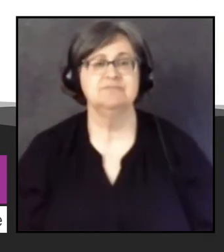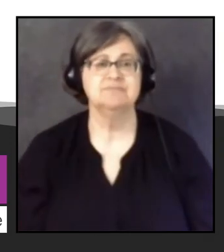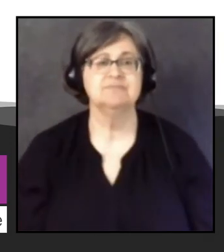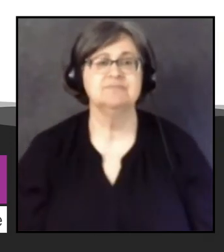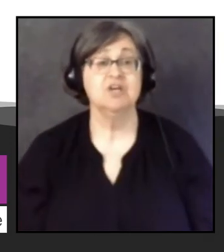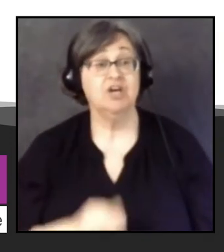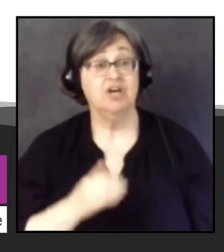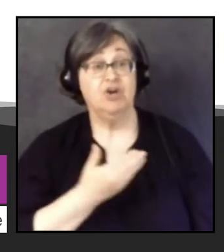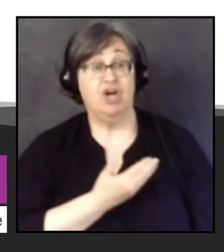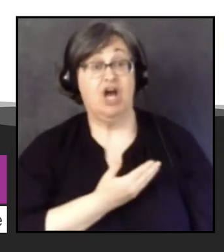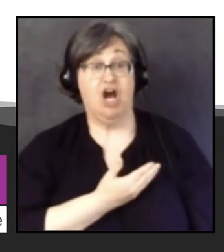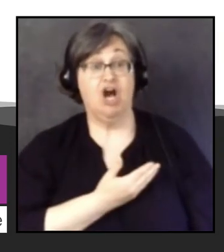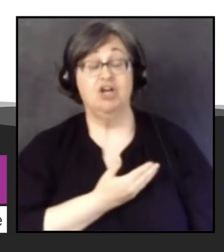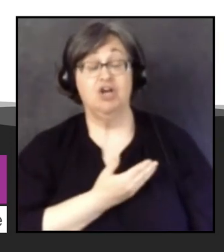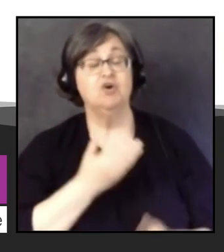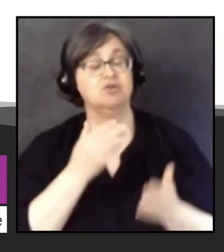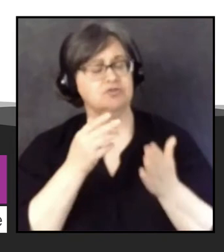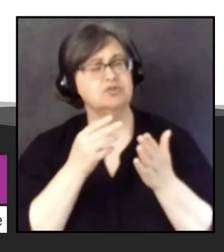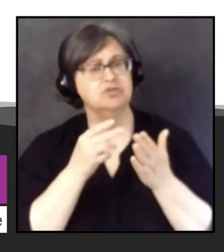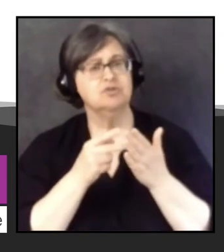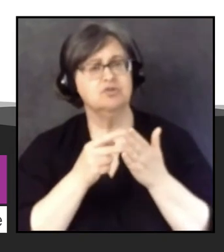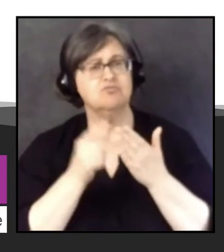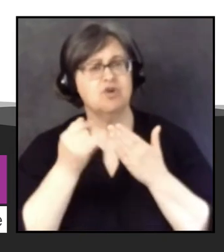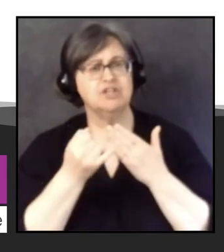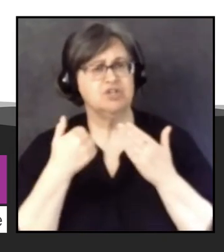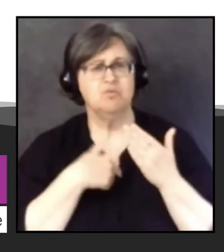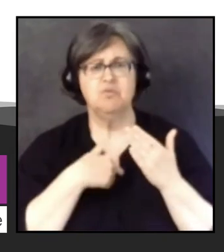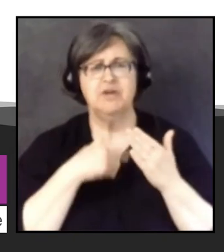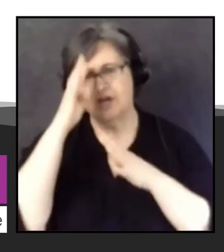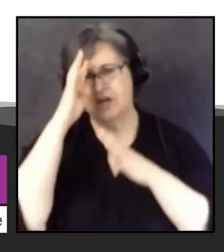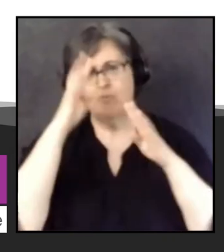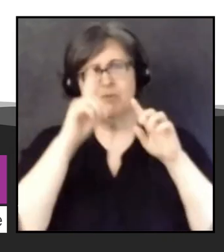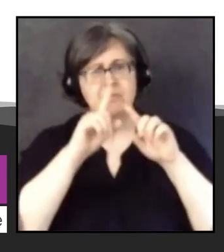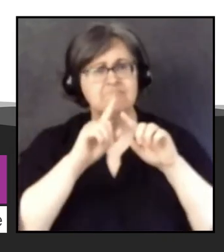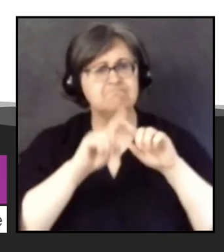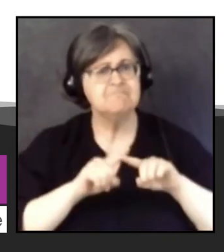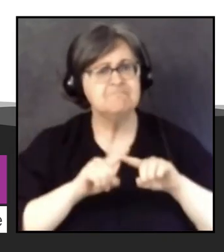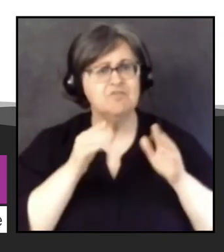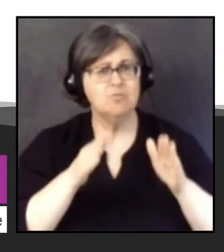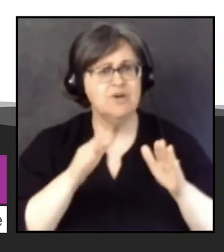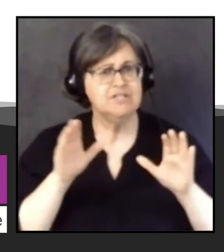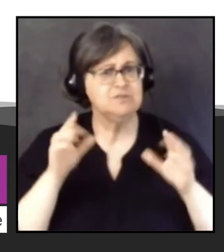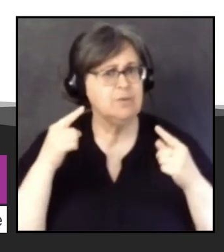In our project, we devised multiple ways to do this. Next slide.